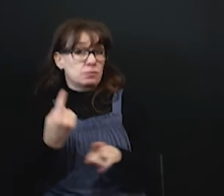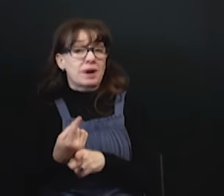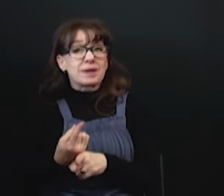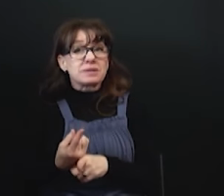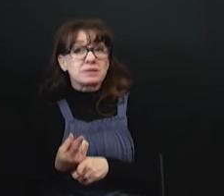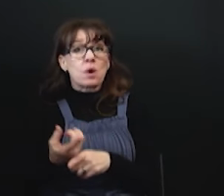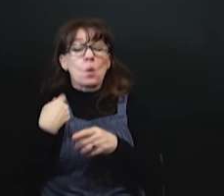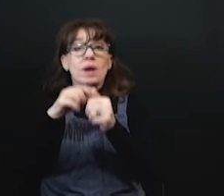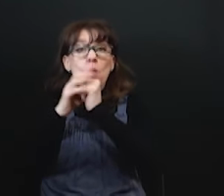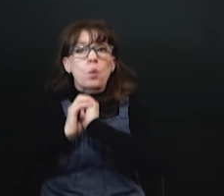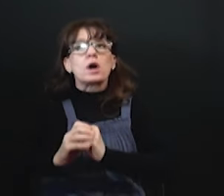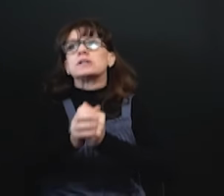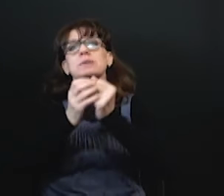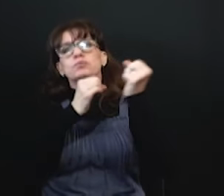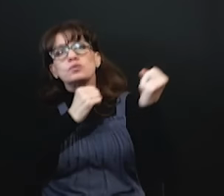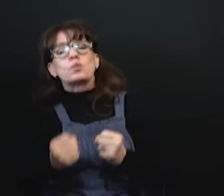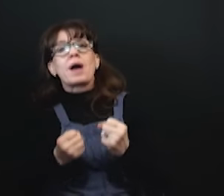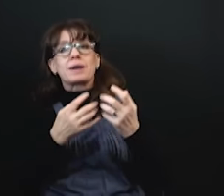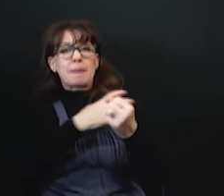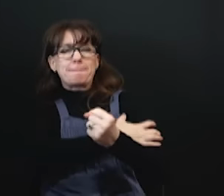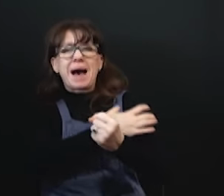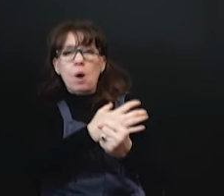We worship strength. We worship power.